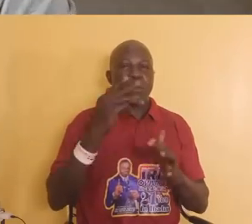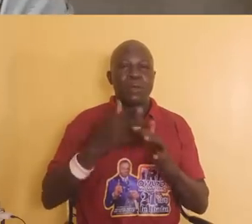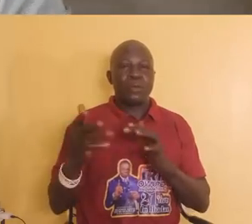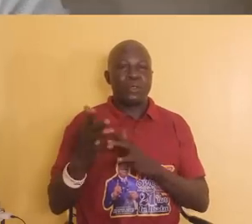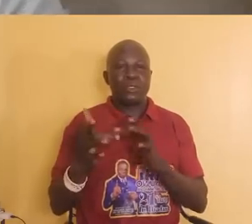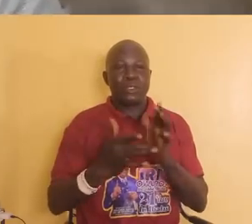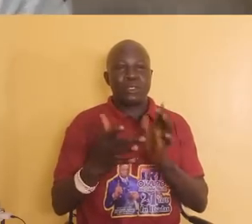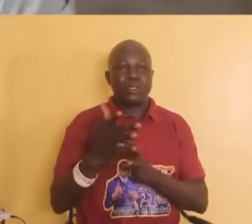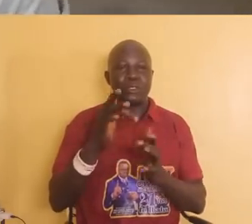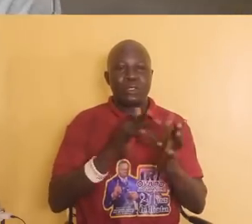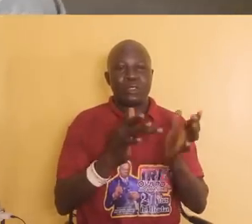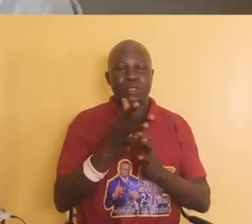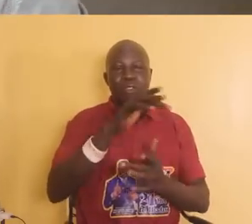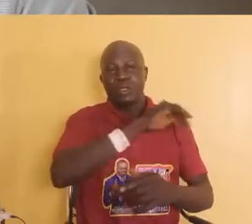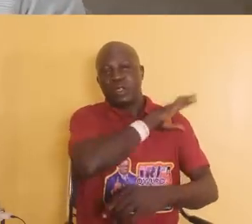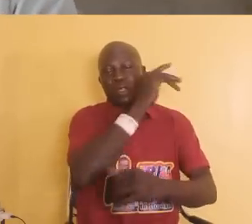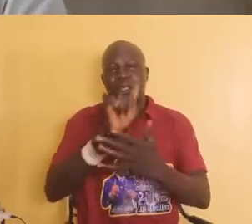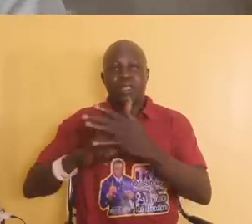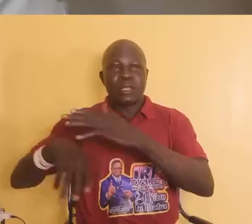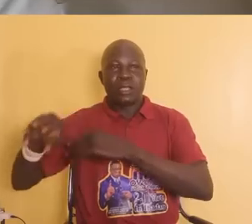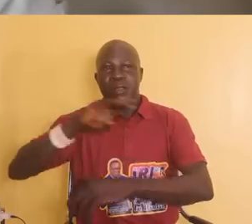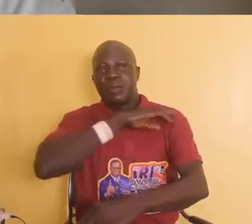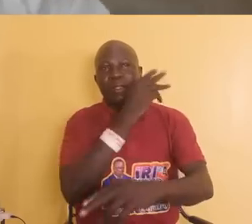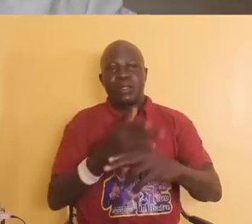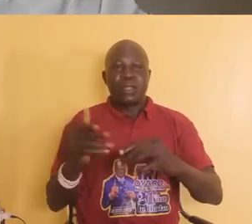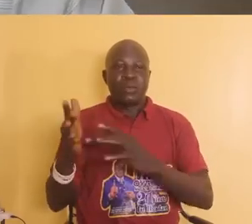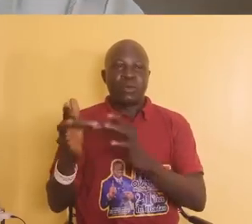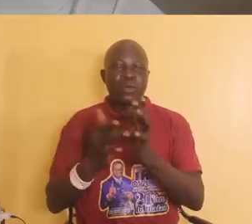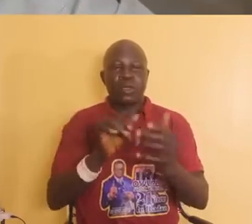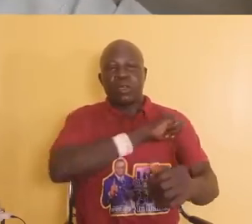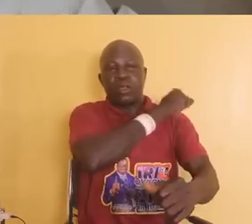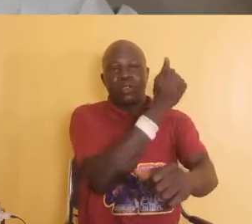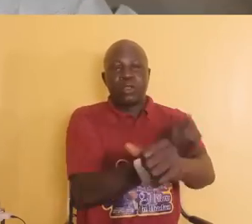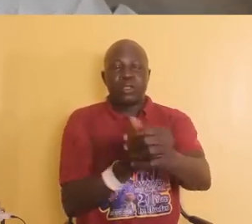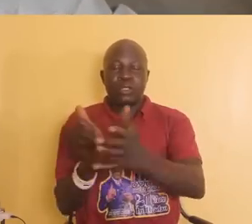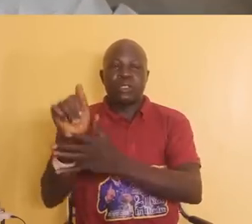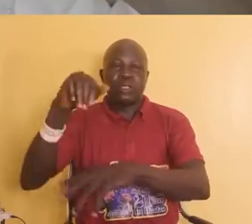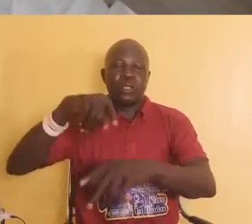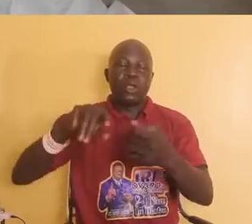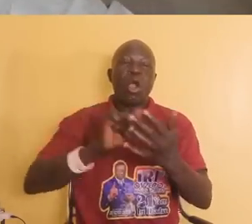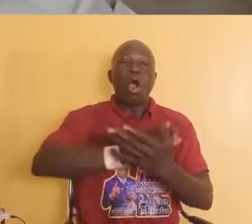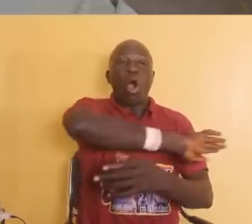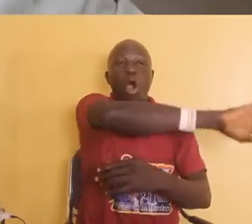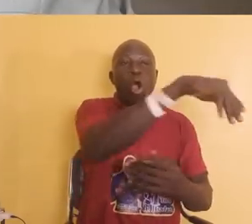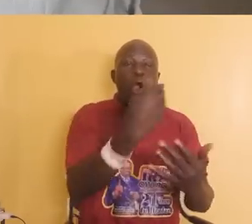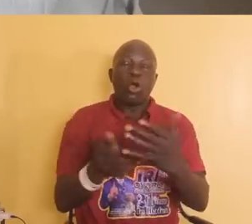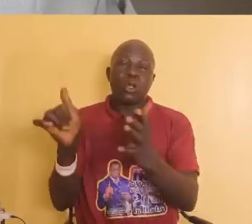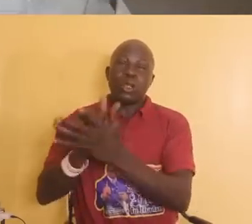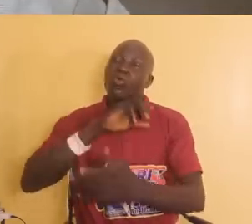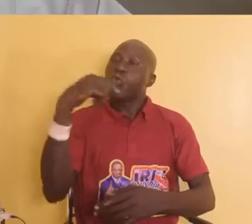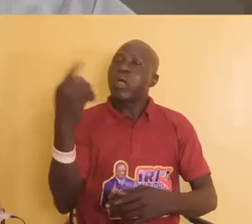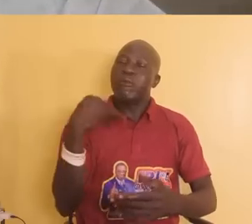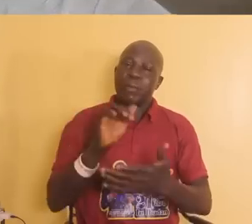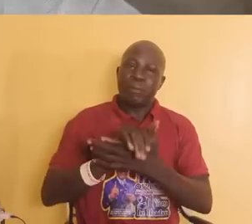brand and yard and light about. Lo hire the yard on it. Asele yo. Bob Bamba bo. So I